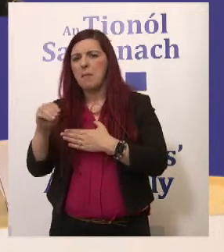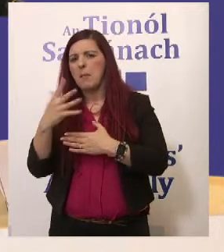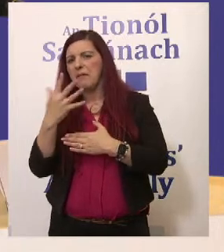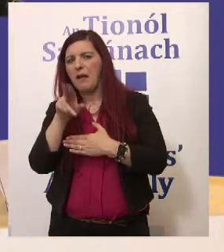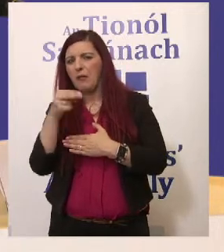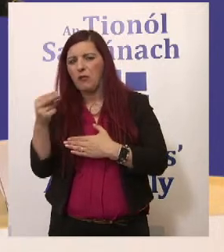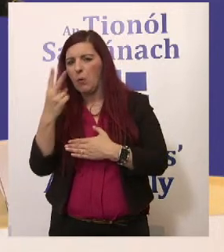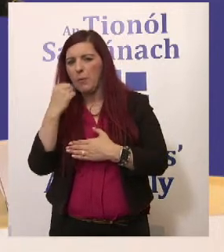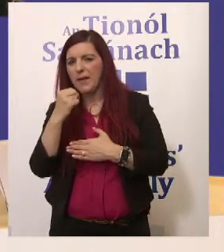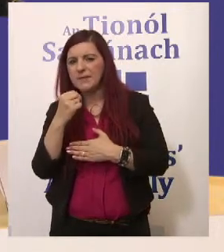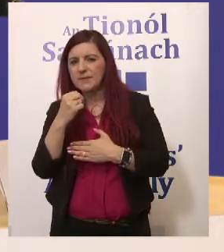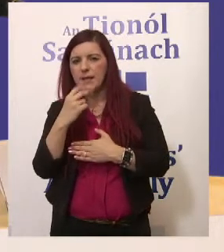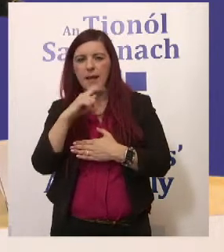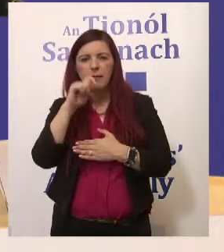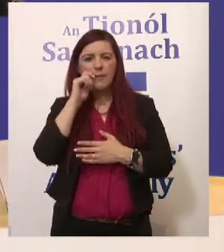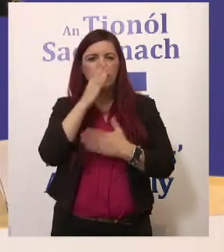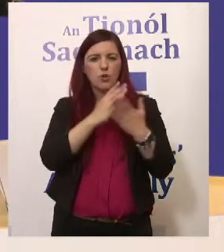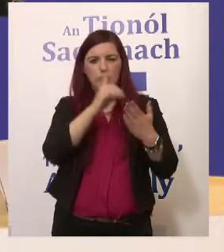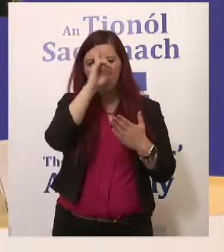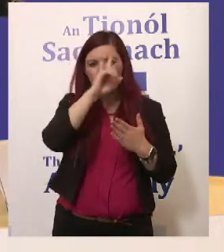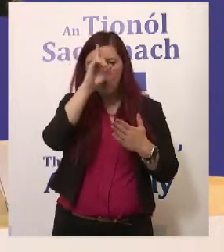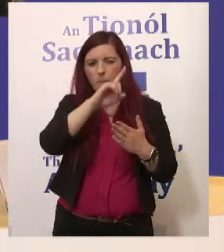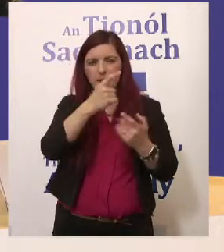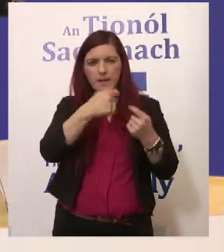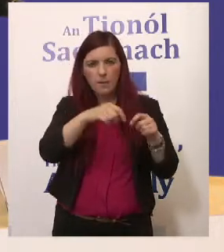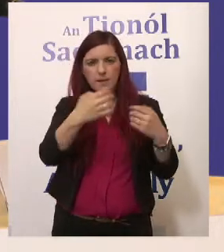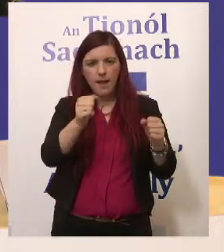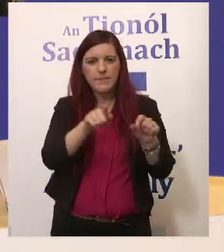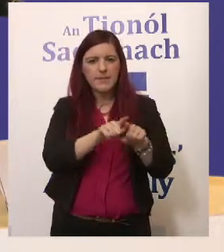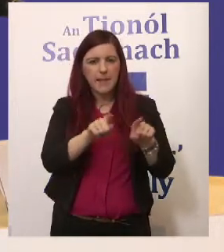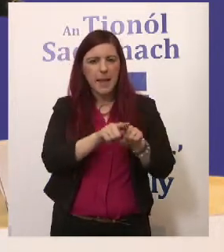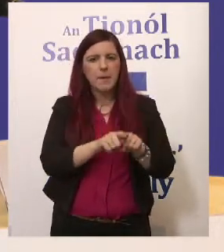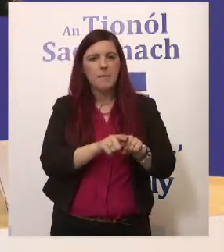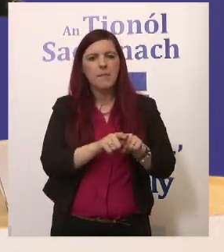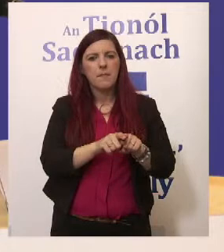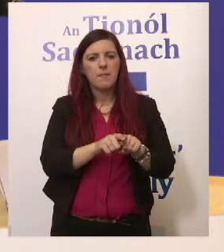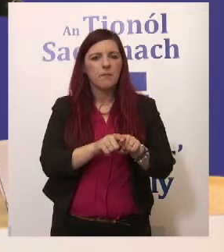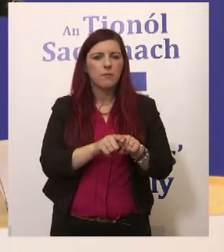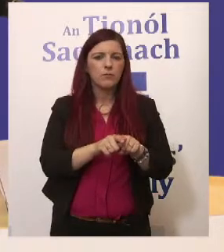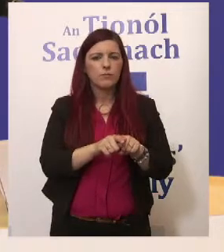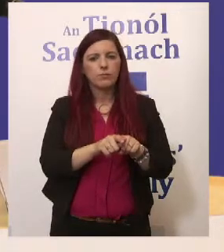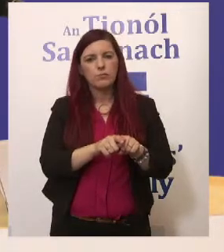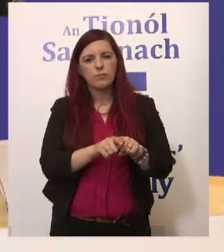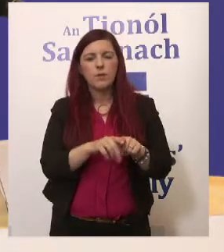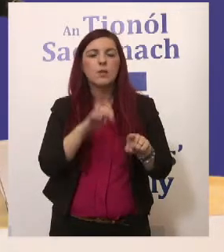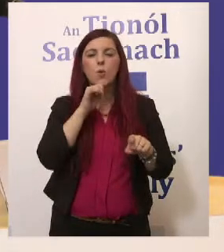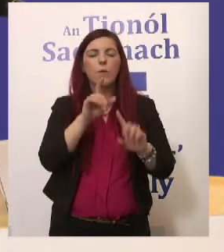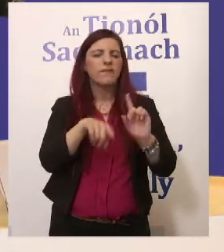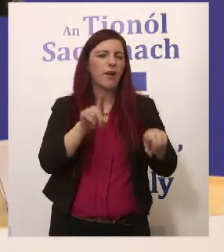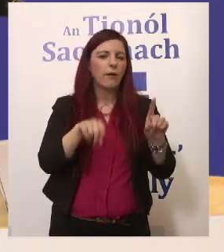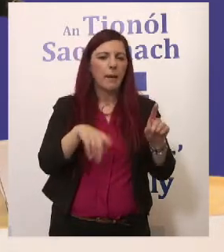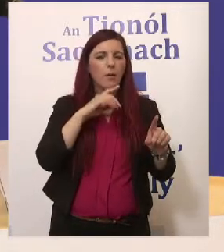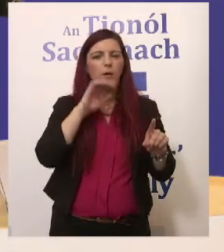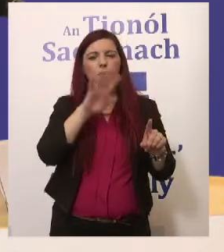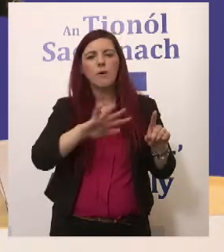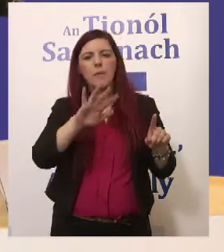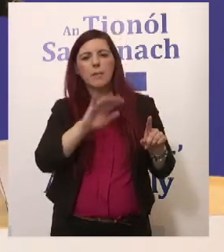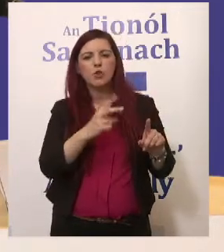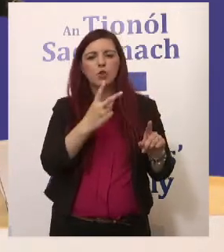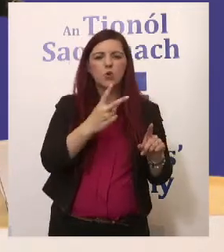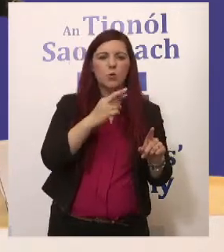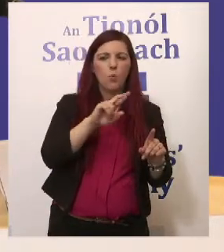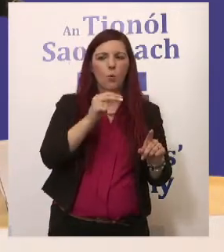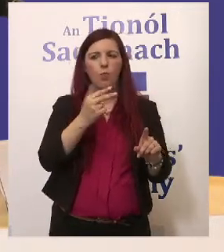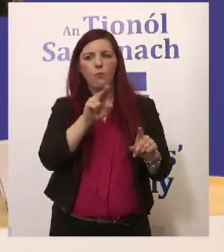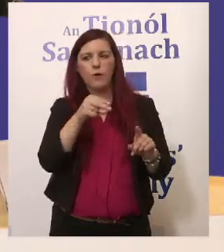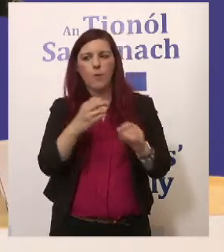And a couple of German cities, for example, they have tourist taxes which tend not to vary by season, but they're somewhere around kind of €2 to €3 a